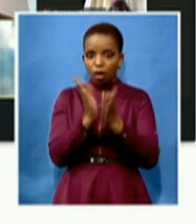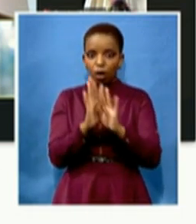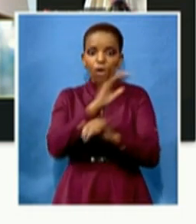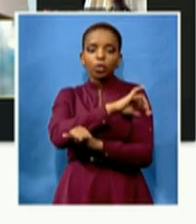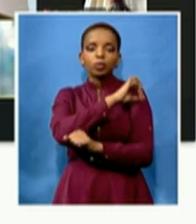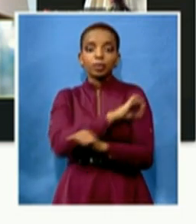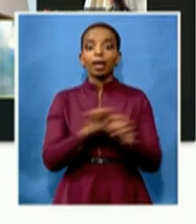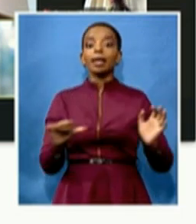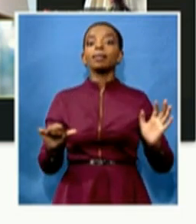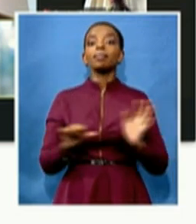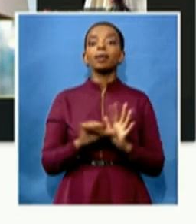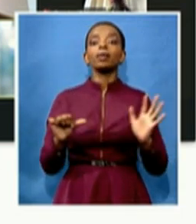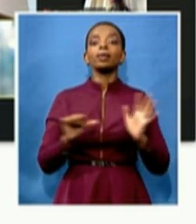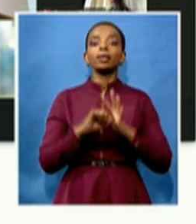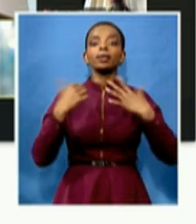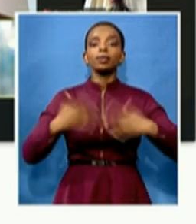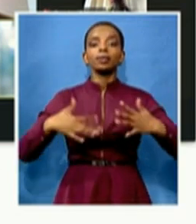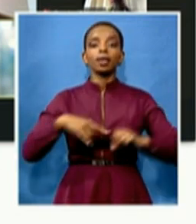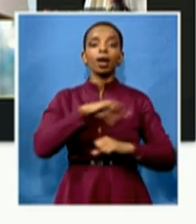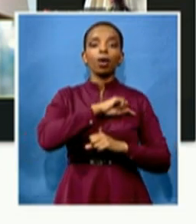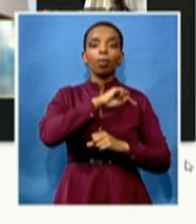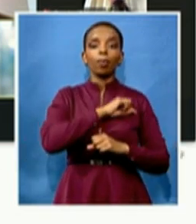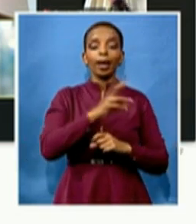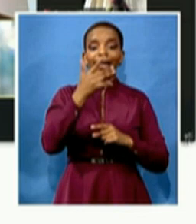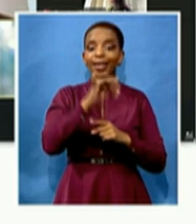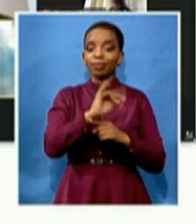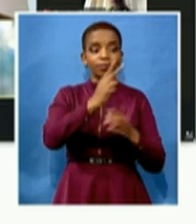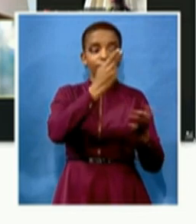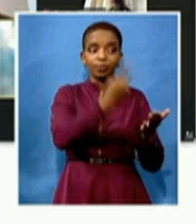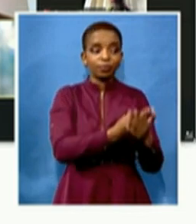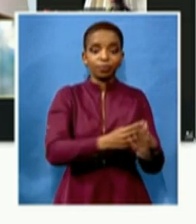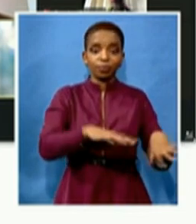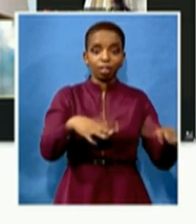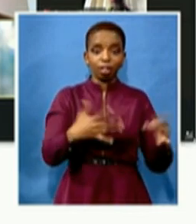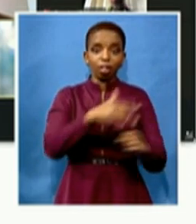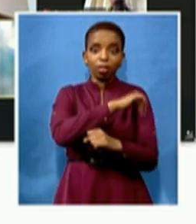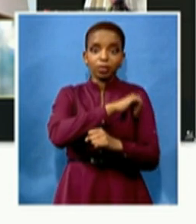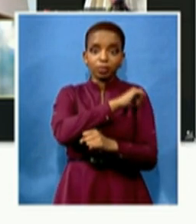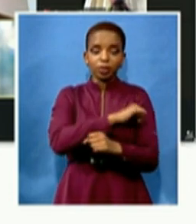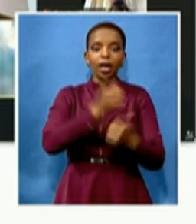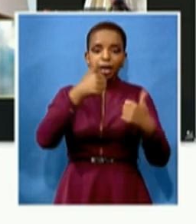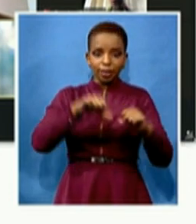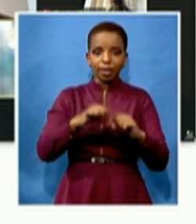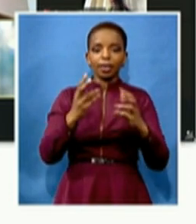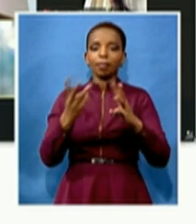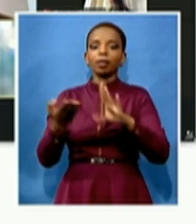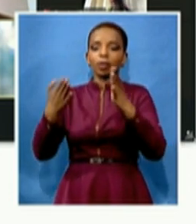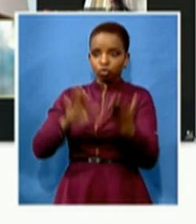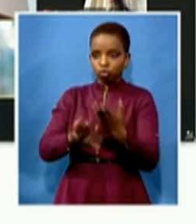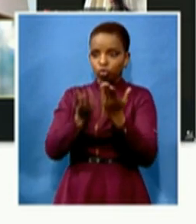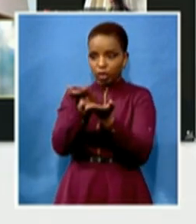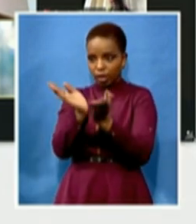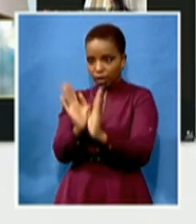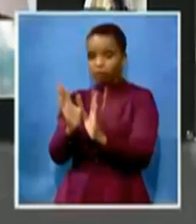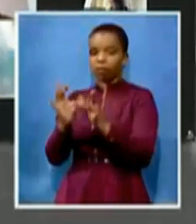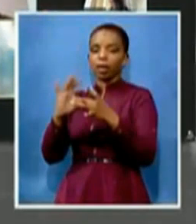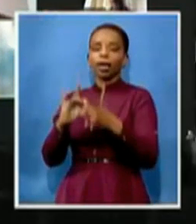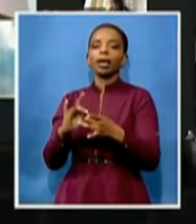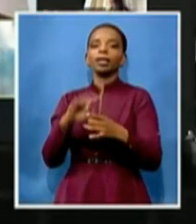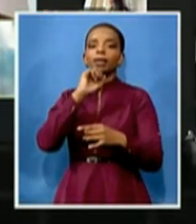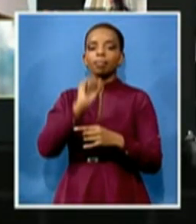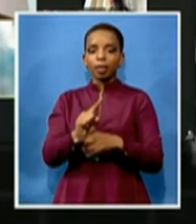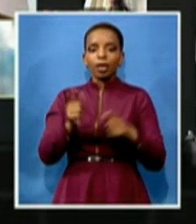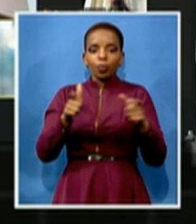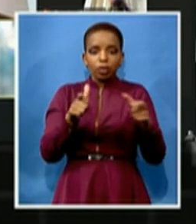on the increase in the fatality rate, which is why it's important to manage that and ensure